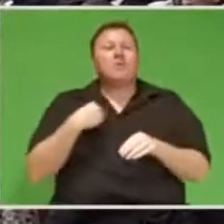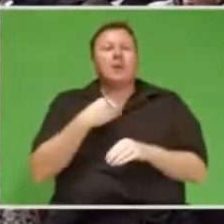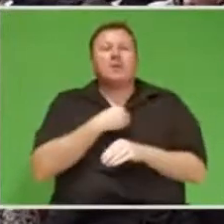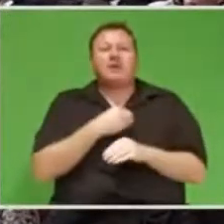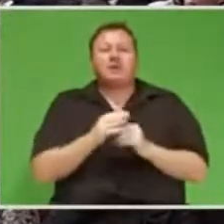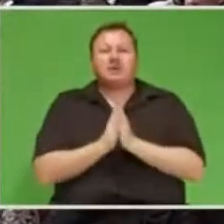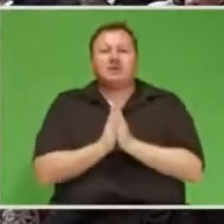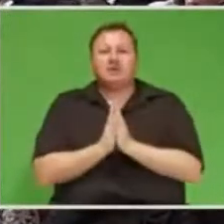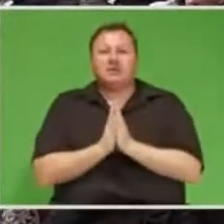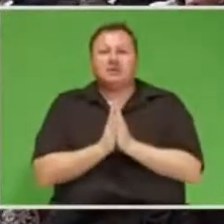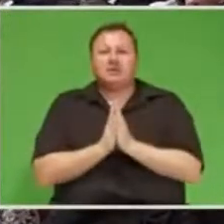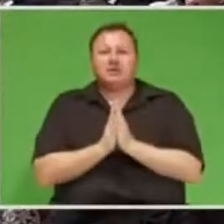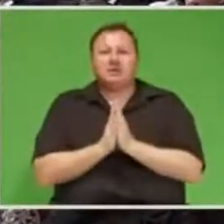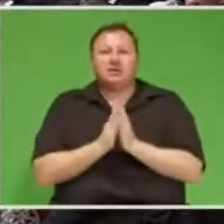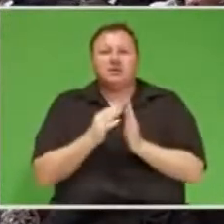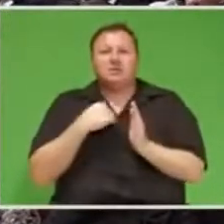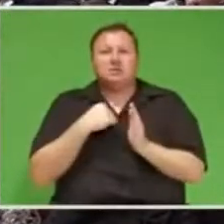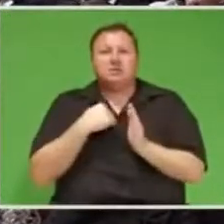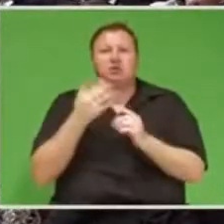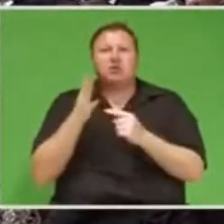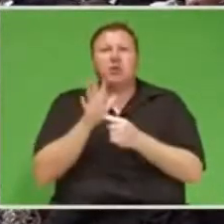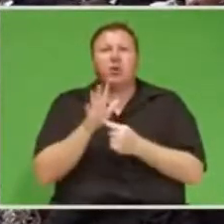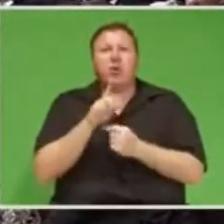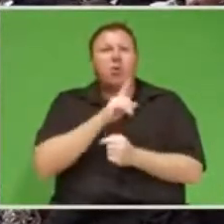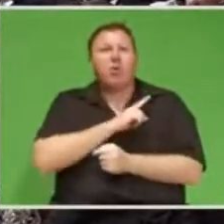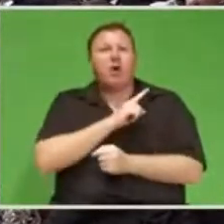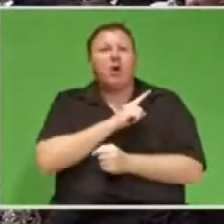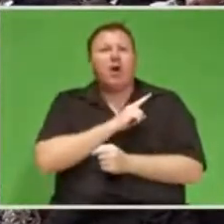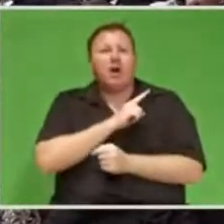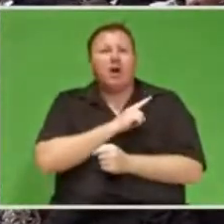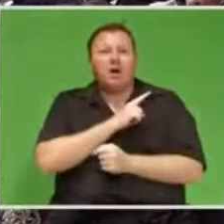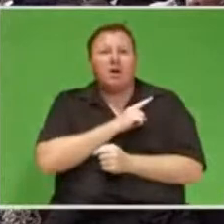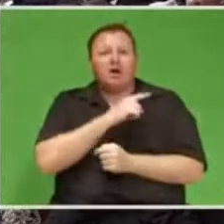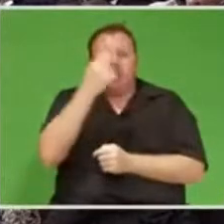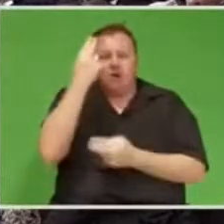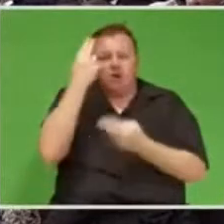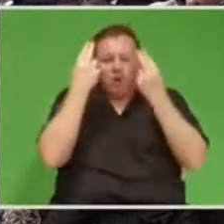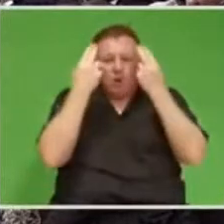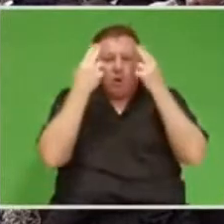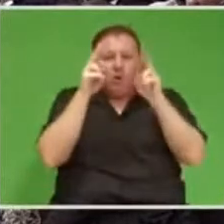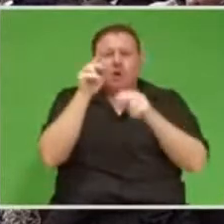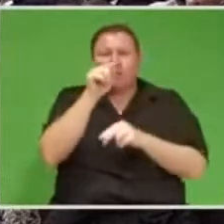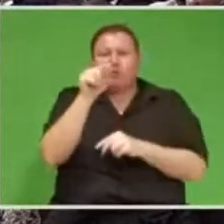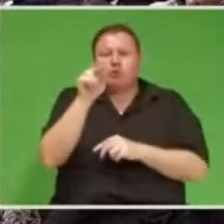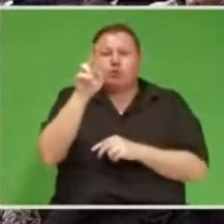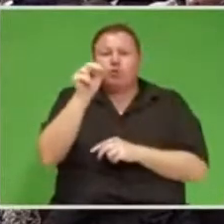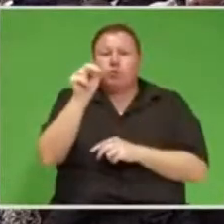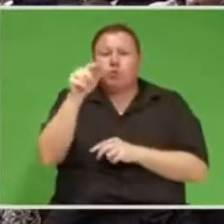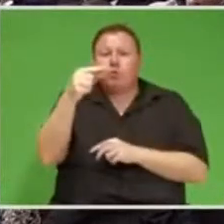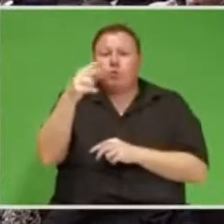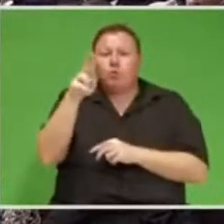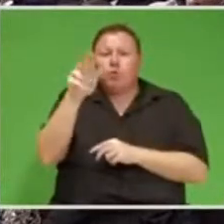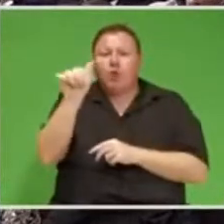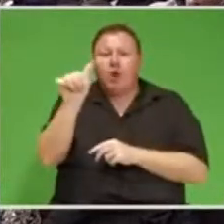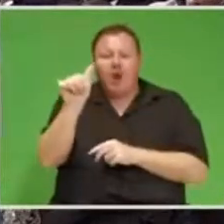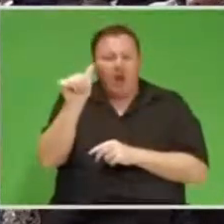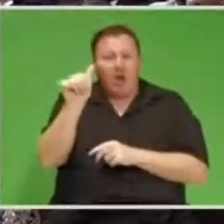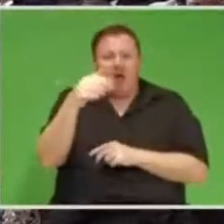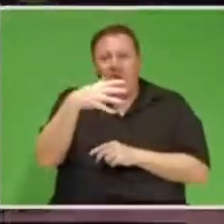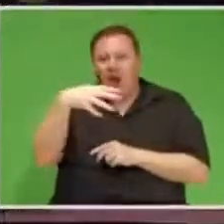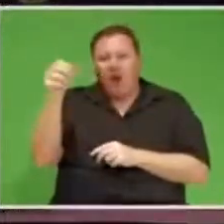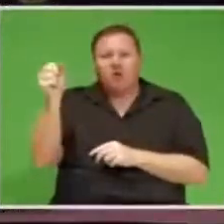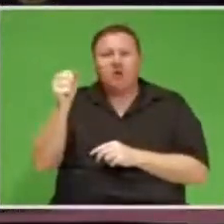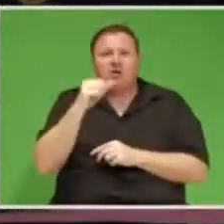may I just point out that the reason why I've removed Honorable Zungula is not